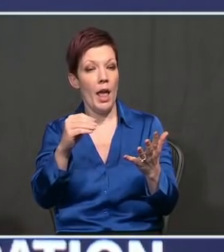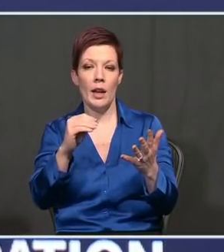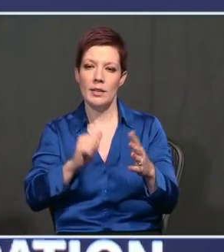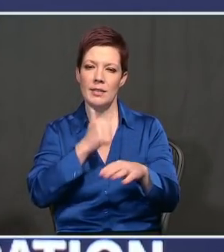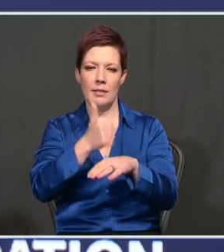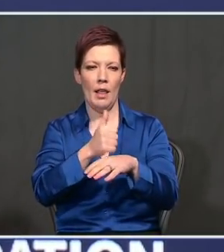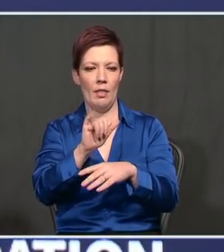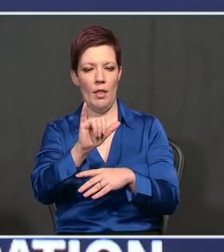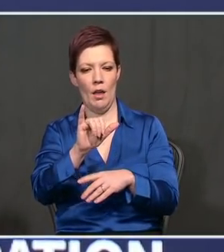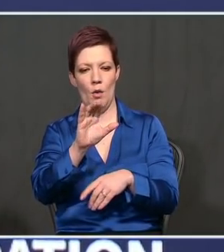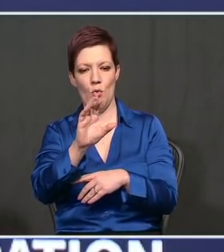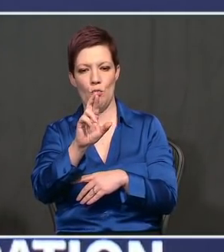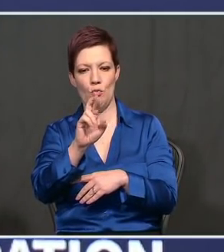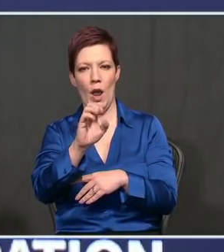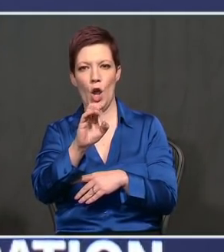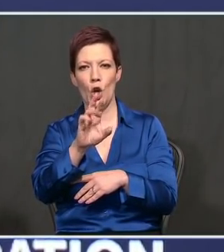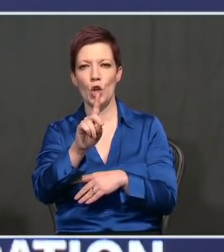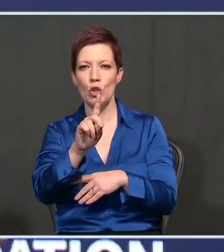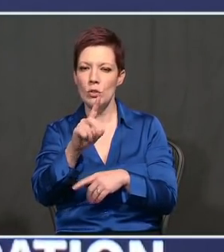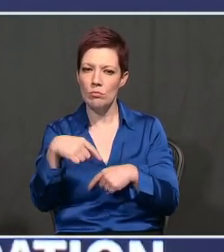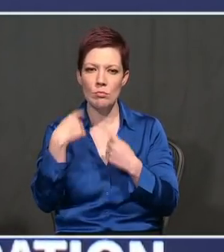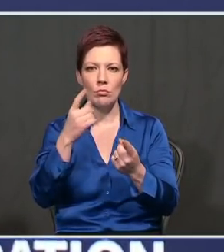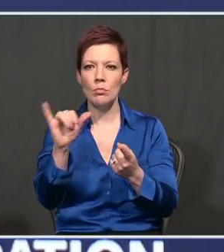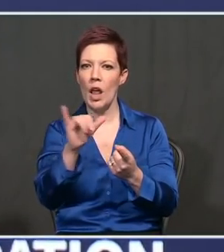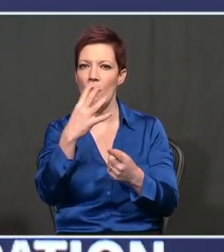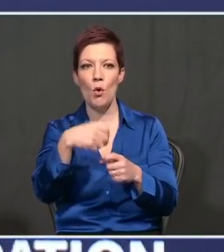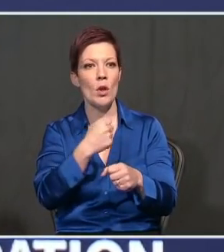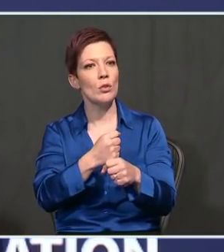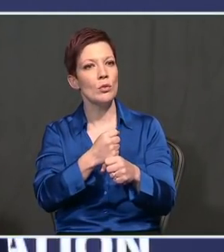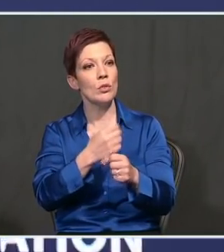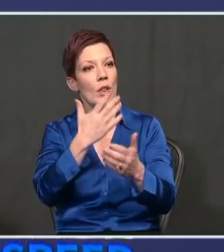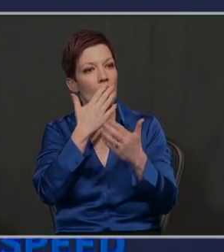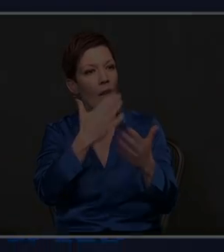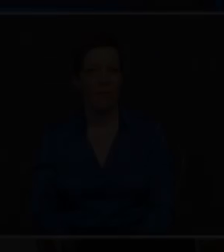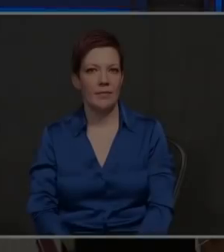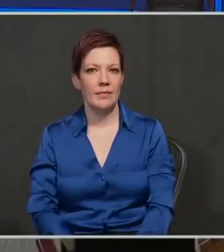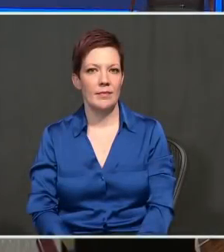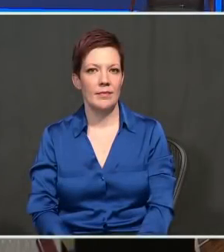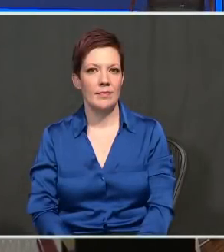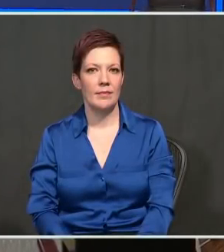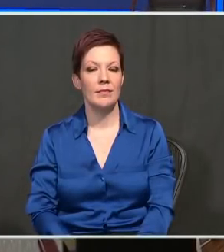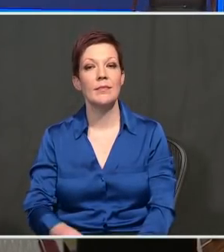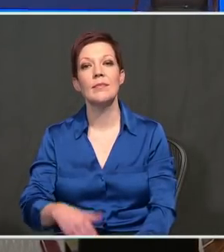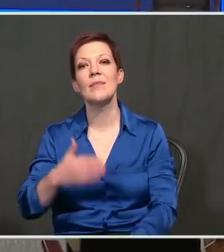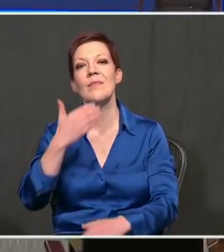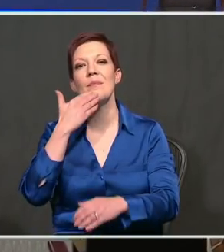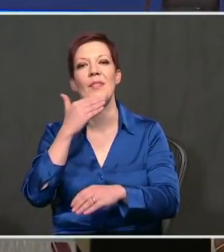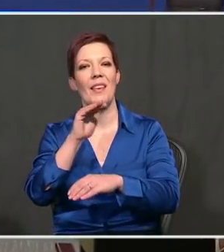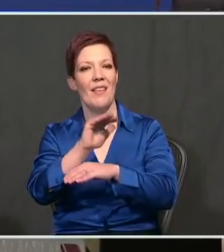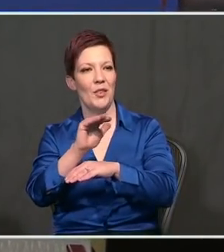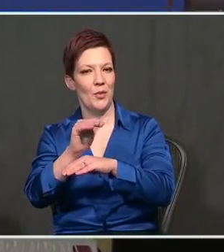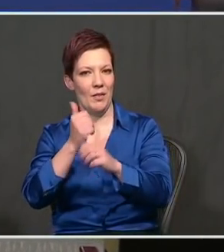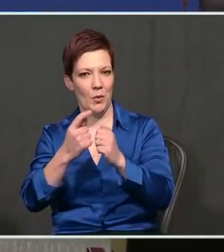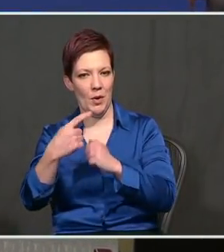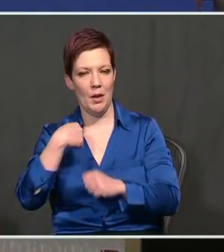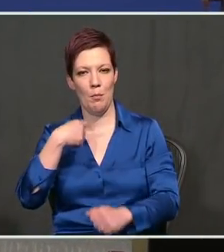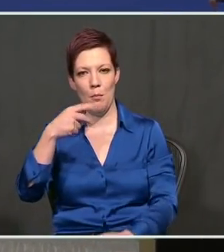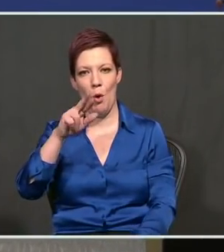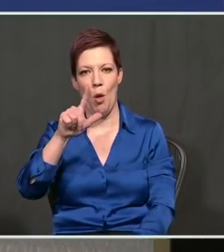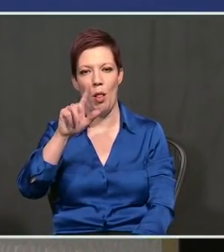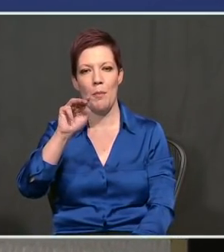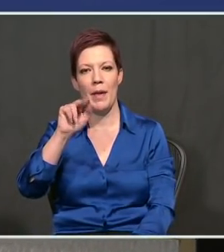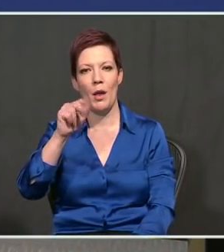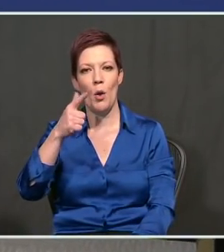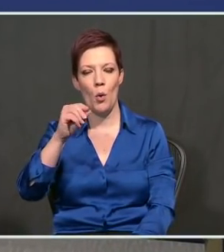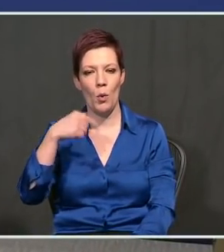records just like we've been doing for 4 years. Thank you very much. Thank you, everybody. Thank you. Good afternoon, everyone. I'm Paul Mango. I'm the Deputy